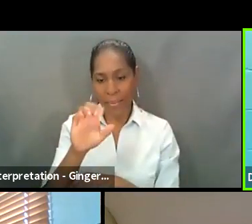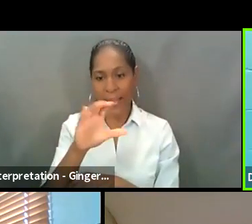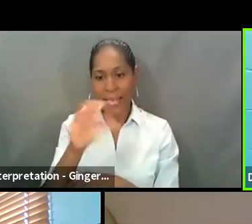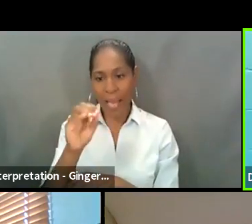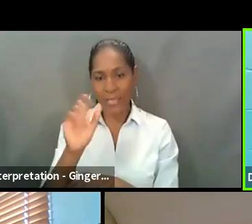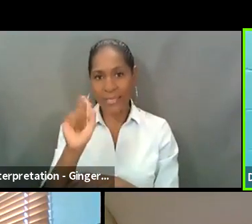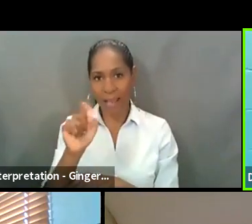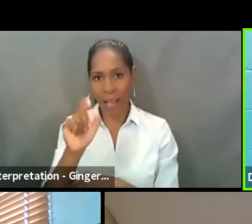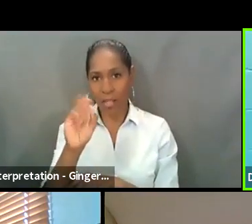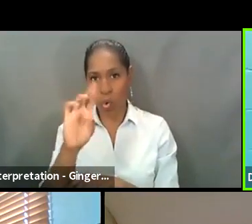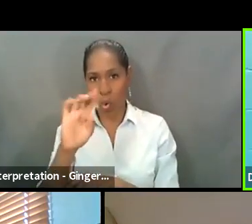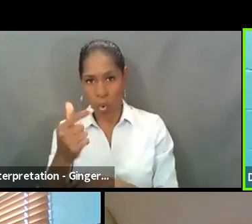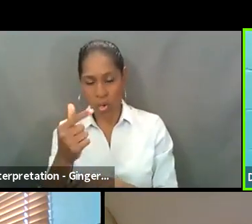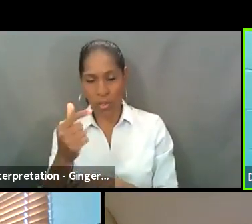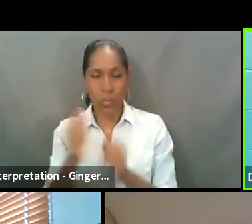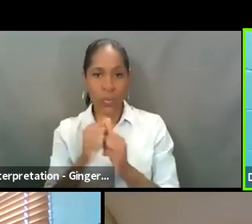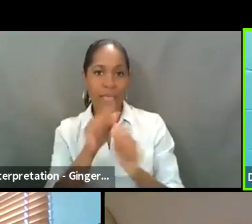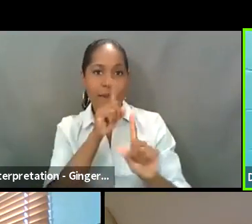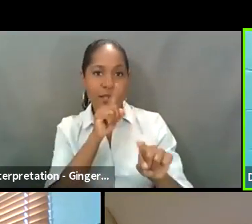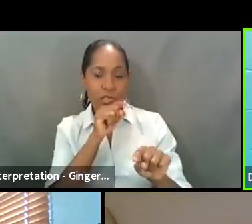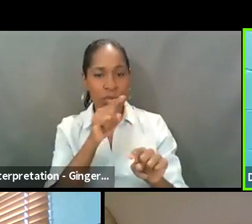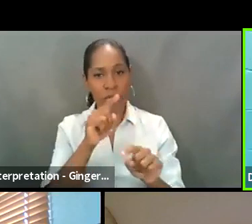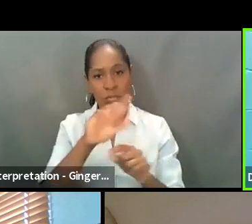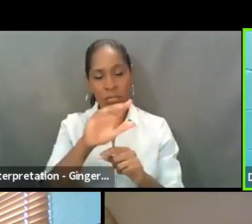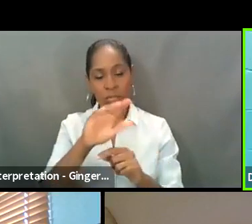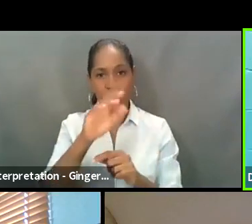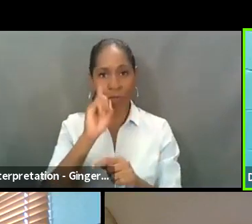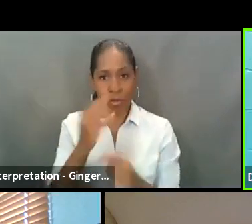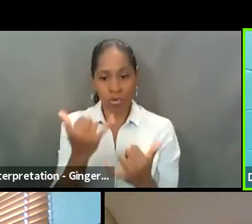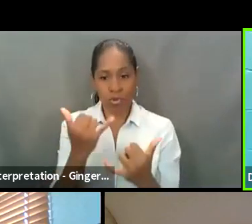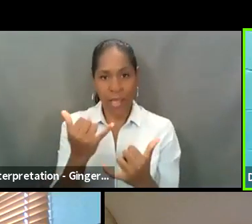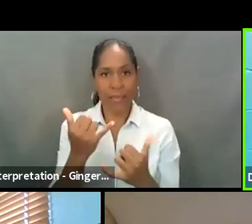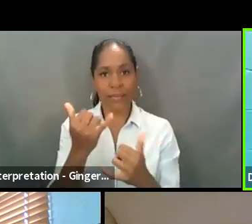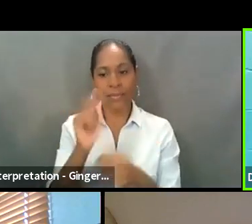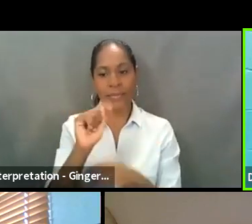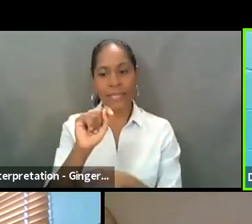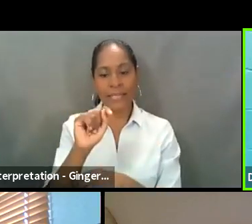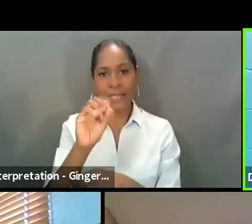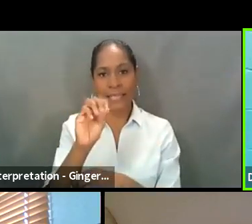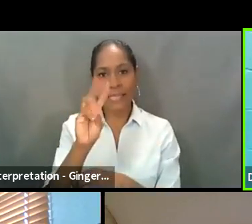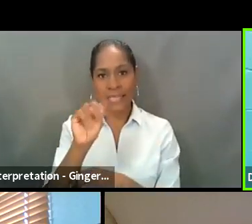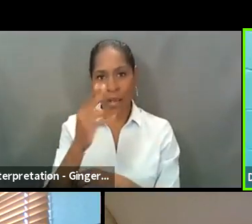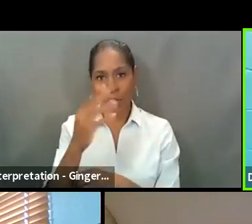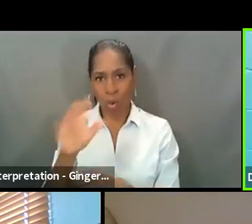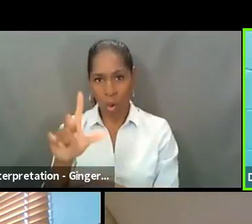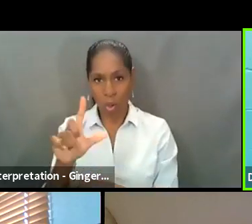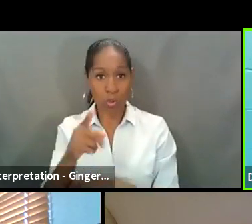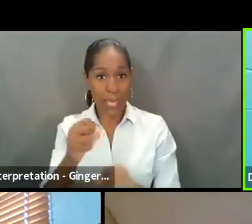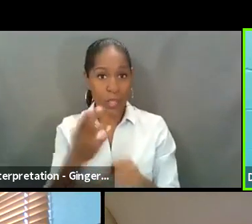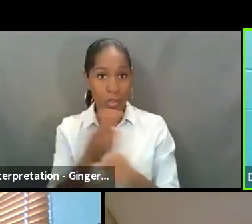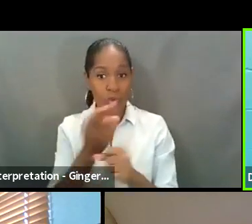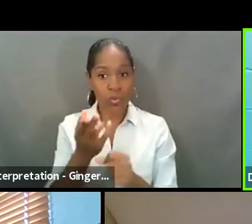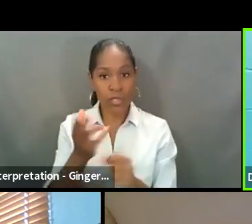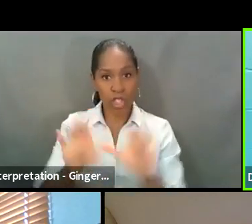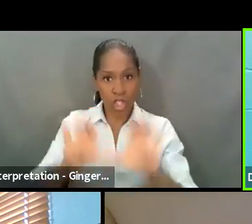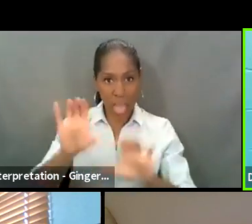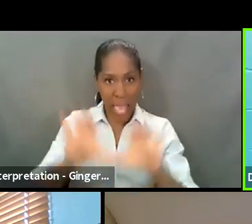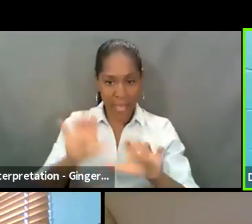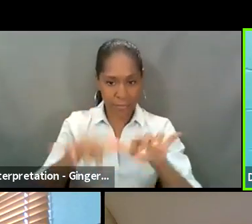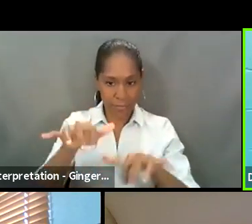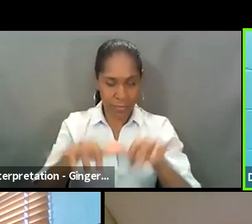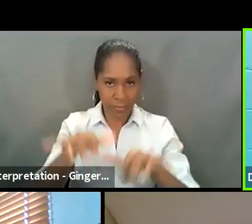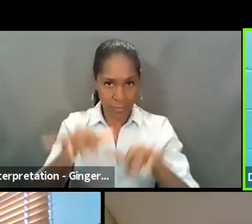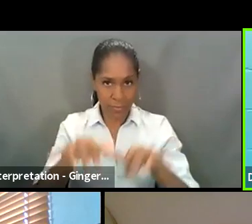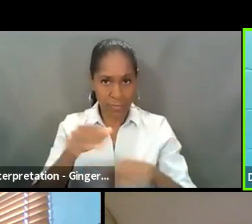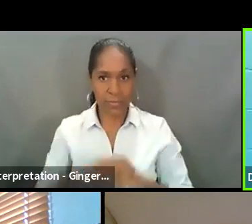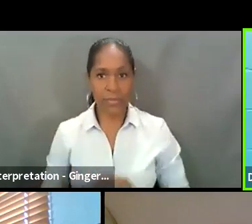to the questions we receive in tonight's town hall. So please feel free to use the chat in this Zoom link. I, like many of you